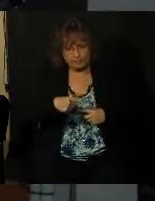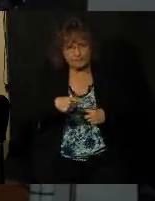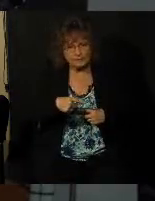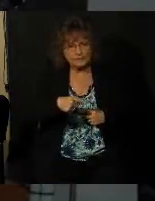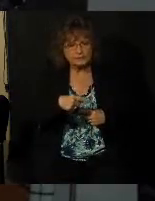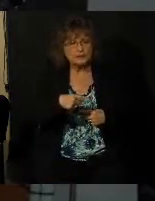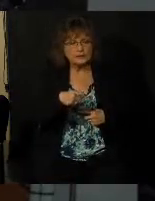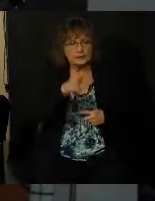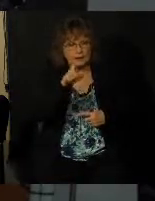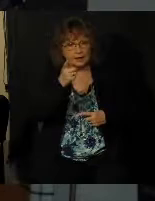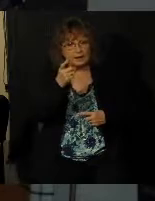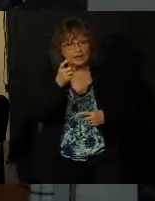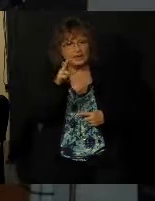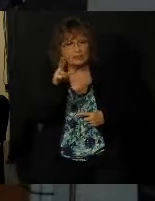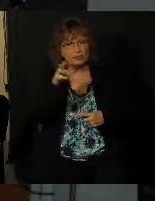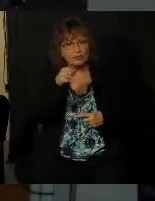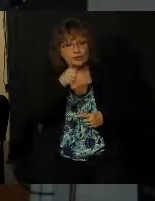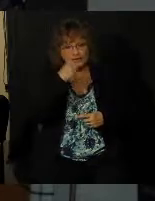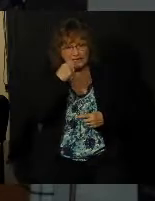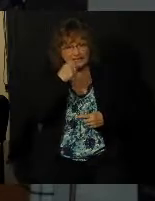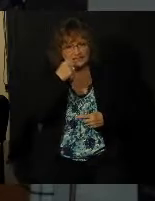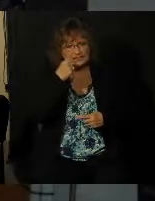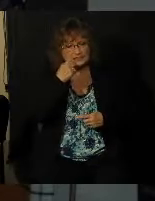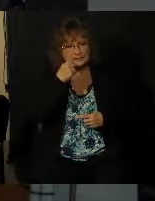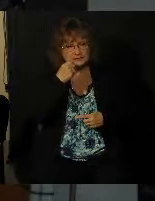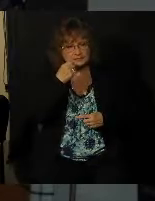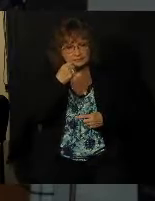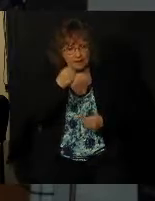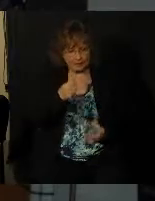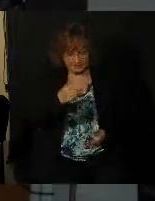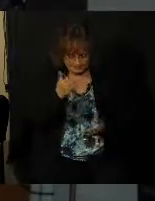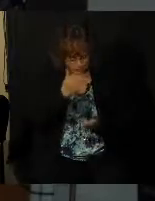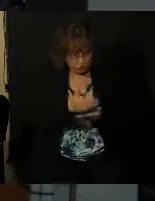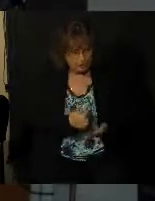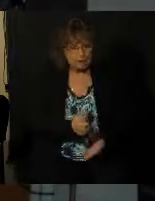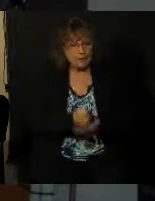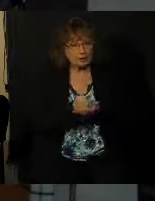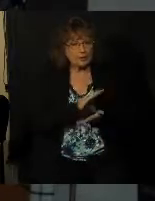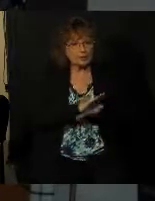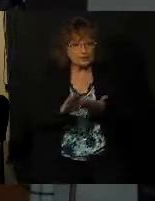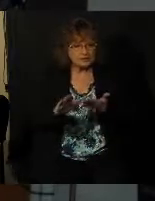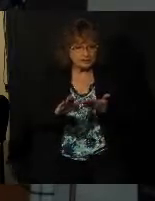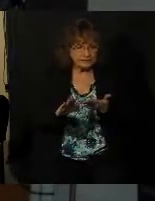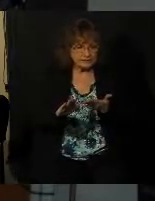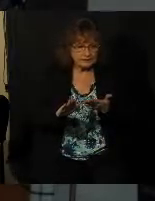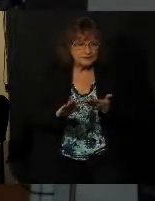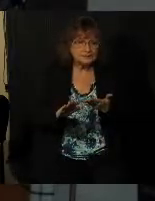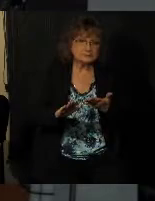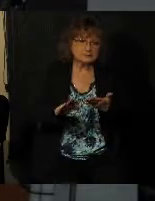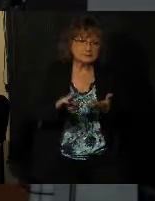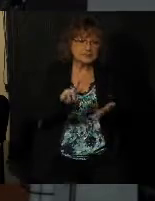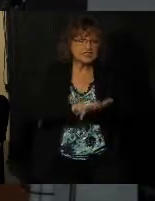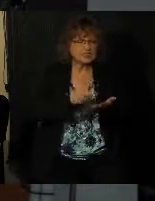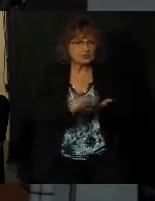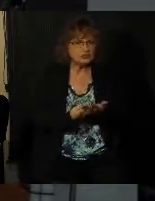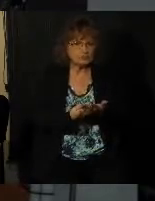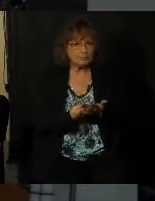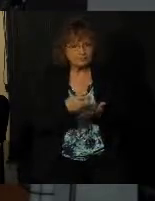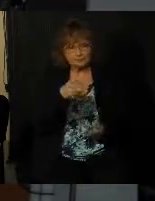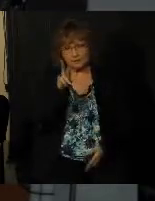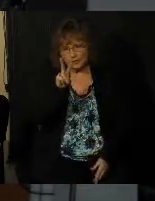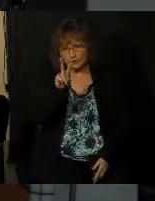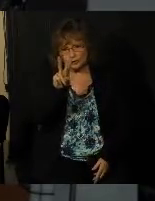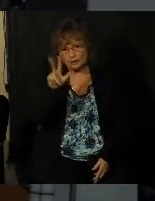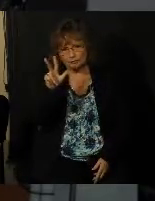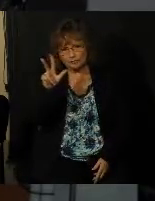12:30, after the boys have done the dishes and cleaned up the cafeteria and put away the food and such, 12:30, they